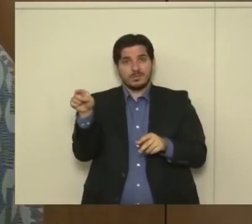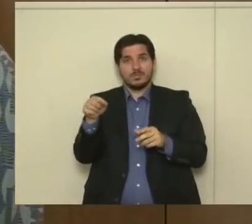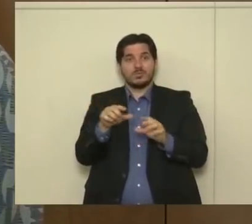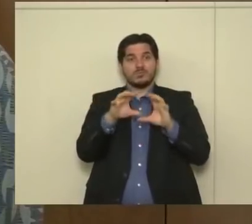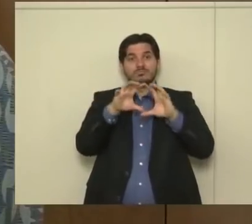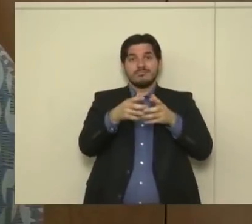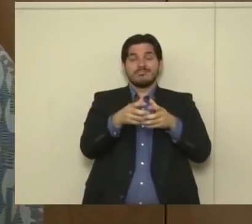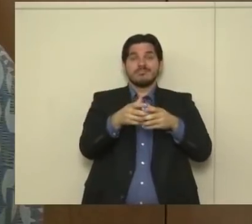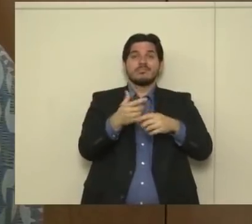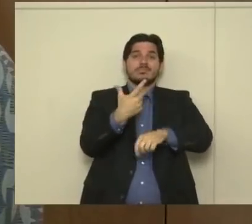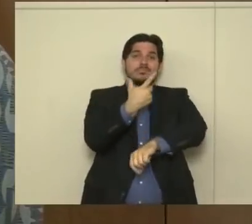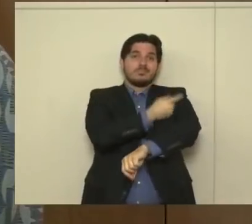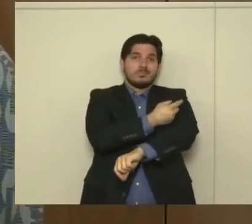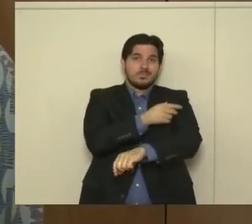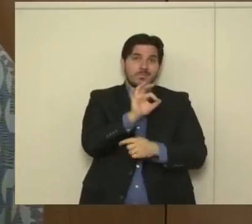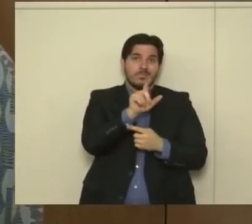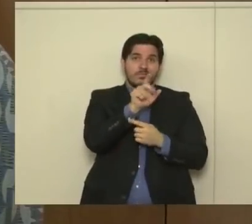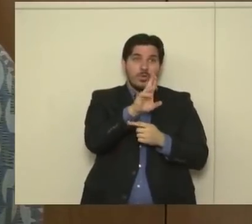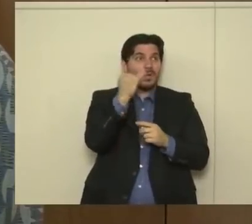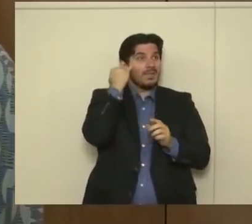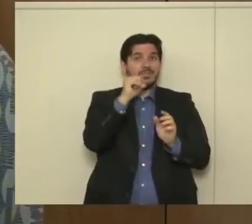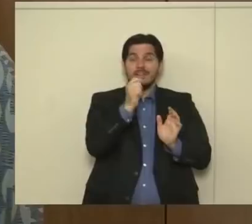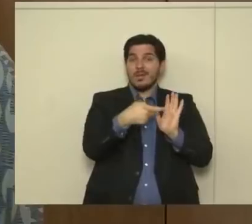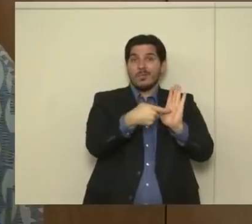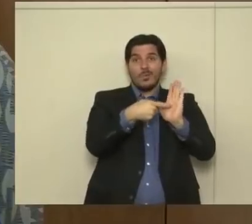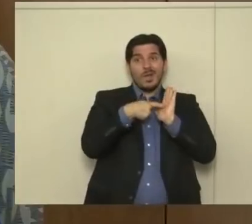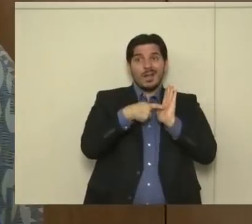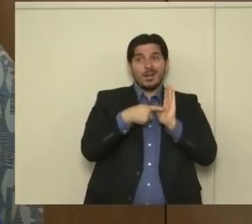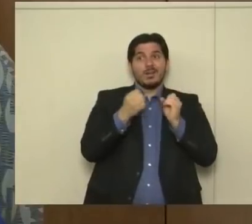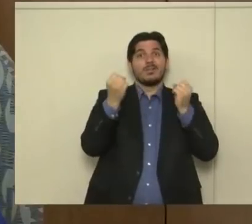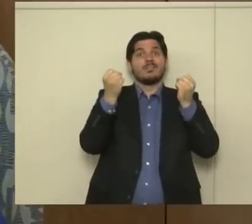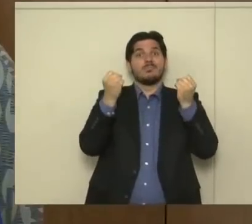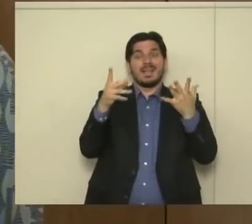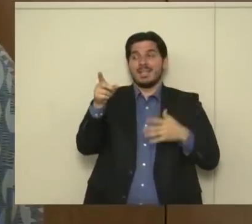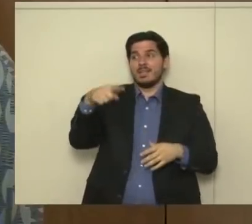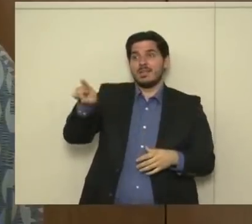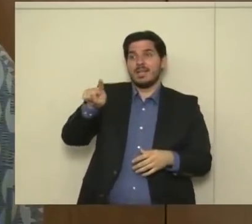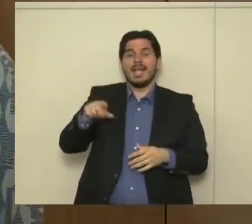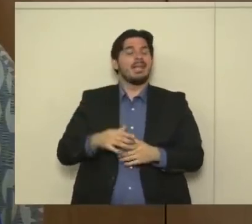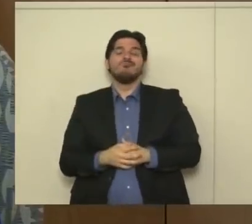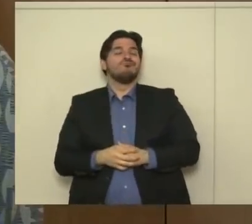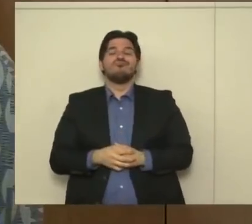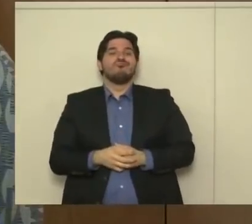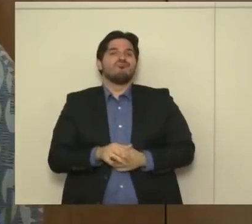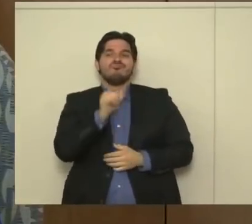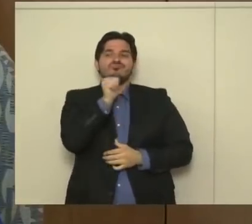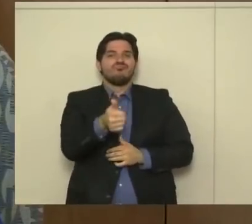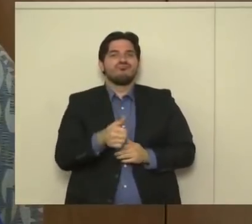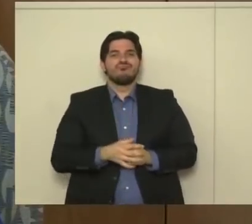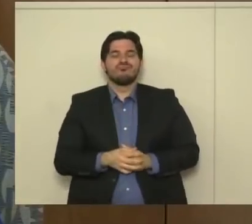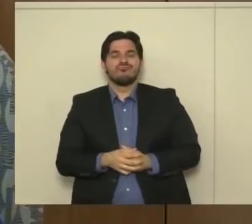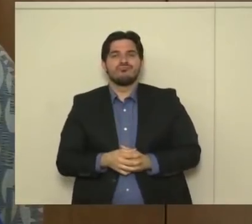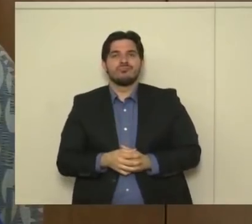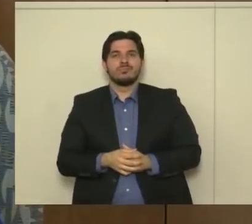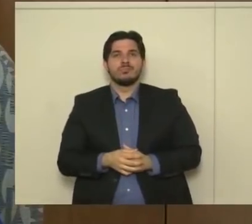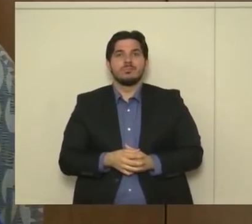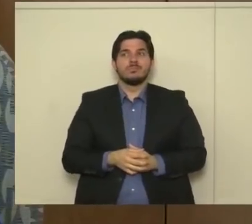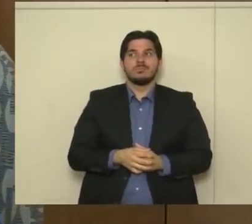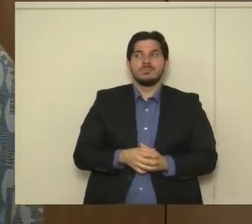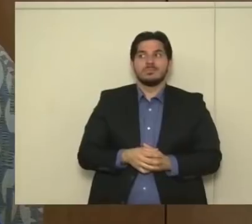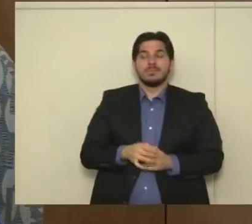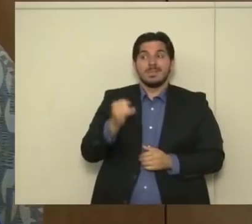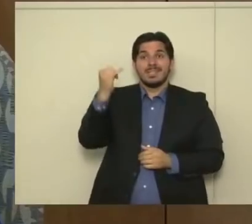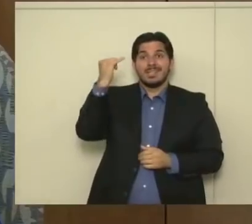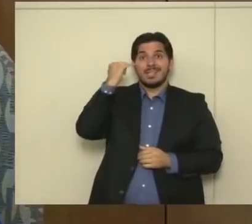mandatory populations in the state. And if there's not confidence in the